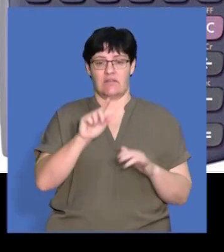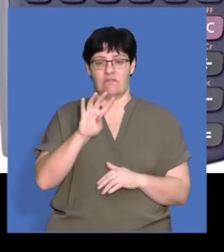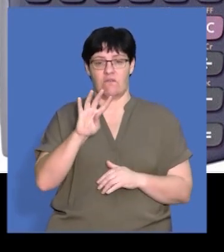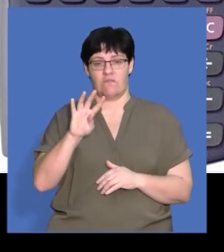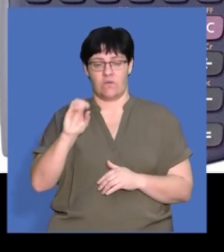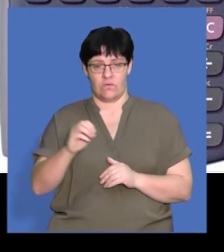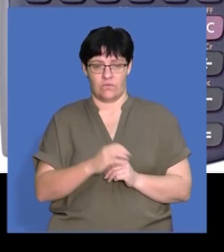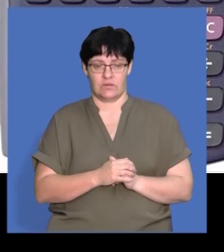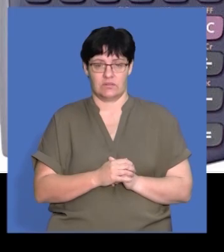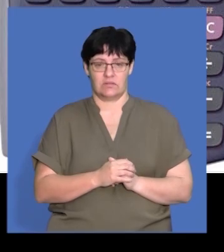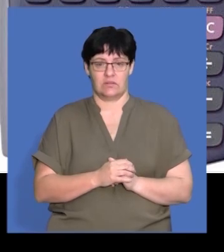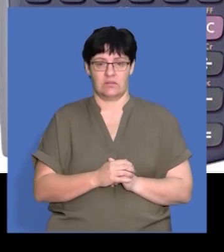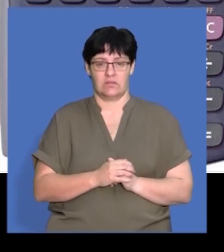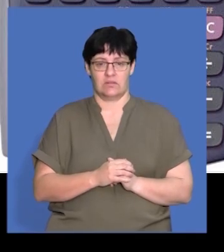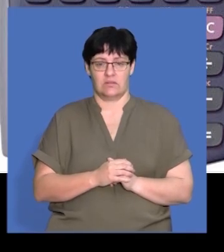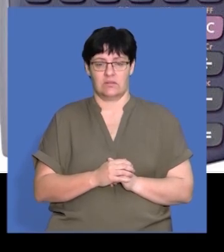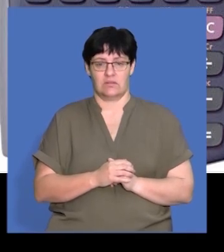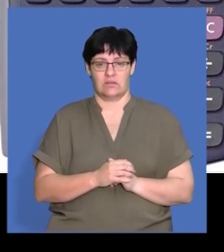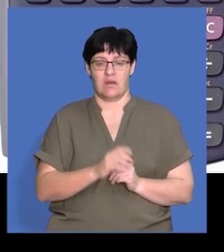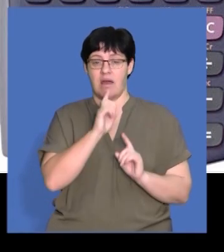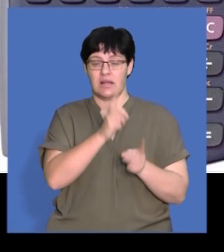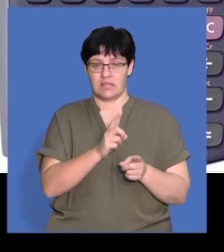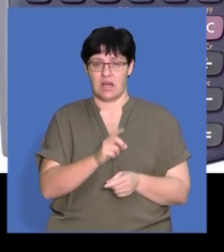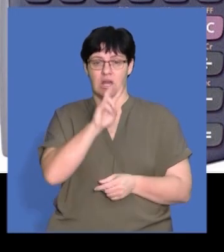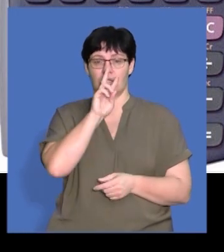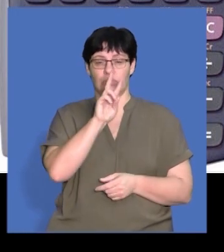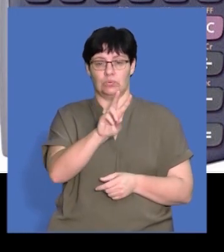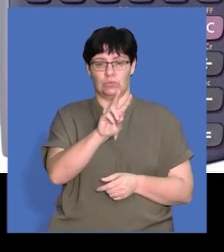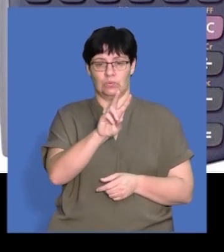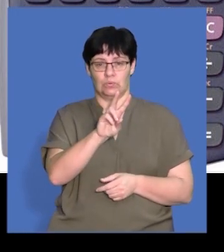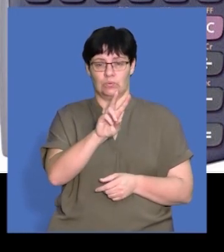7440, and we're going to get an answer of